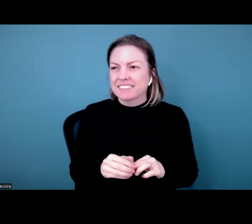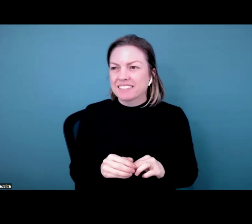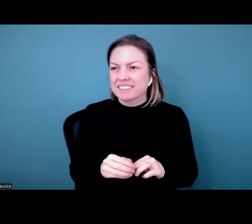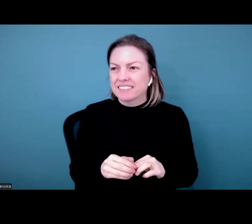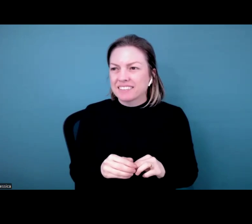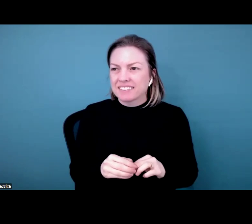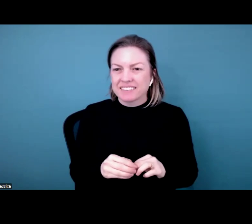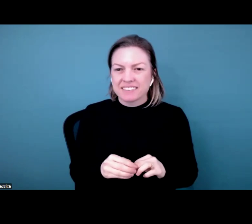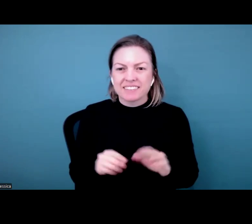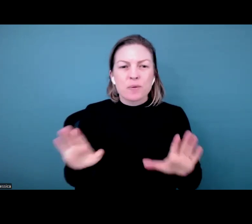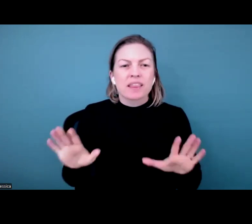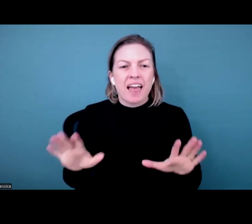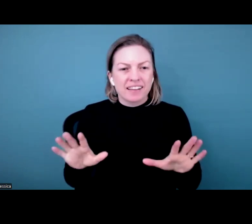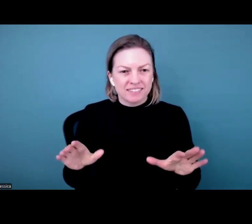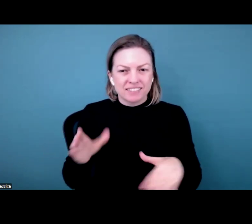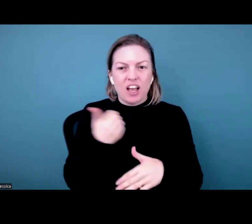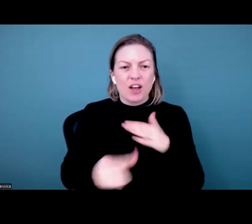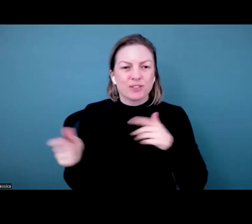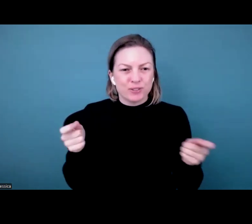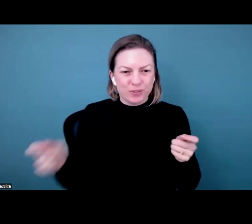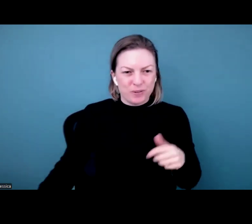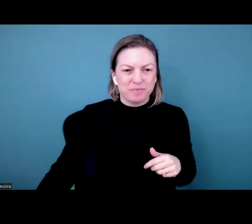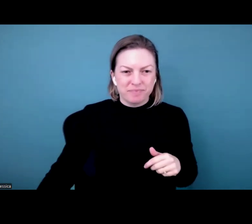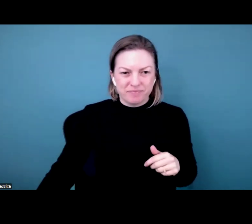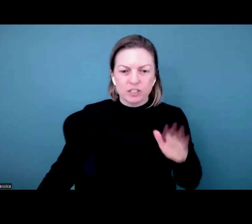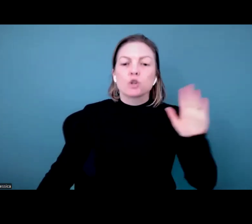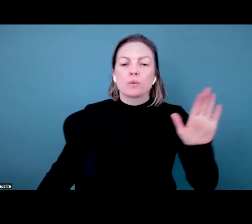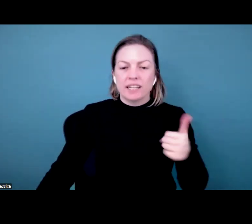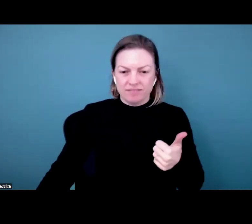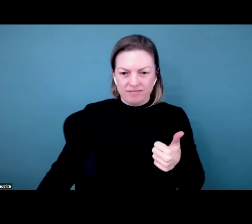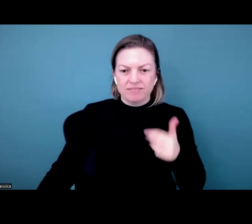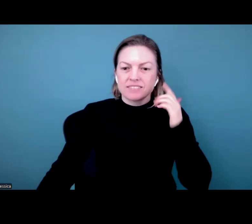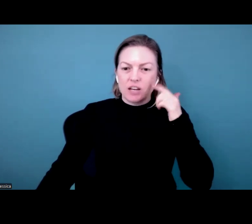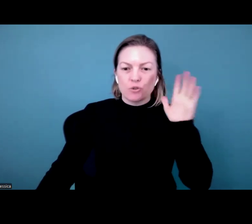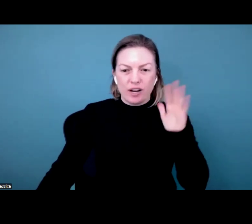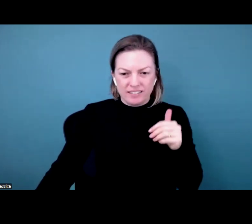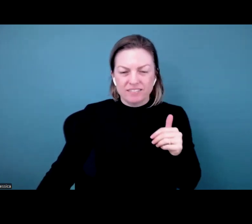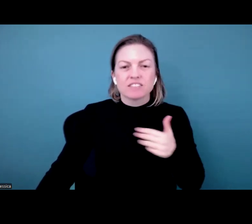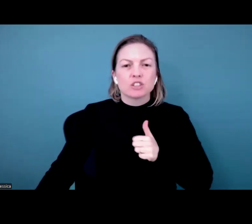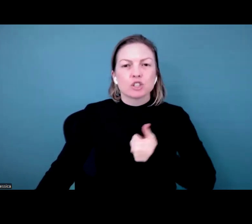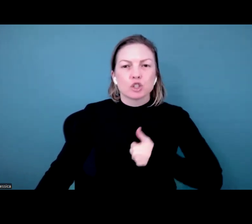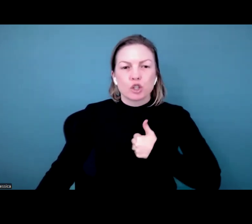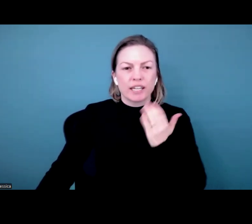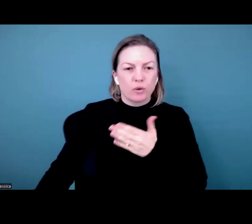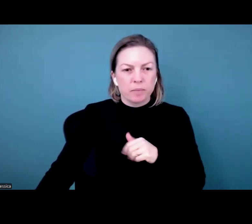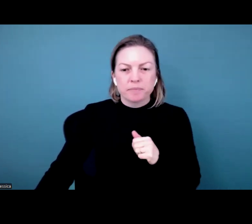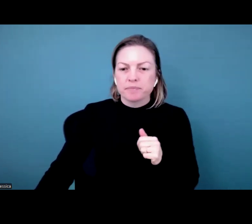Everybody relax. We have it under control. It's great. You sound great. Go ahead. Sorry to interrupt. All